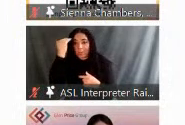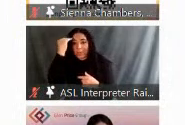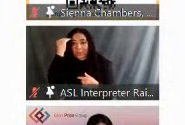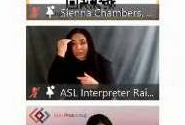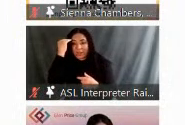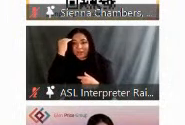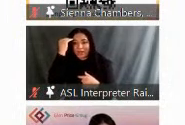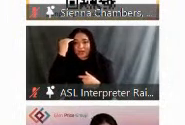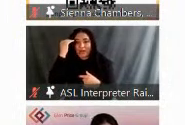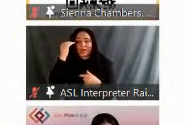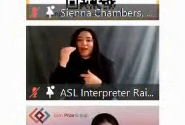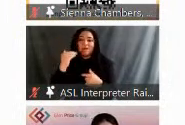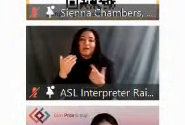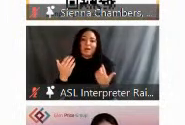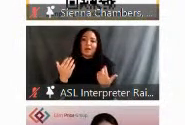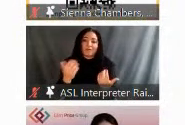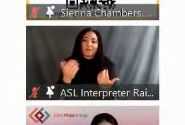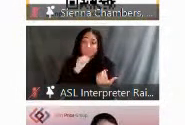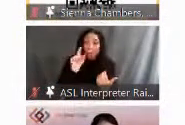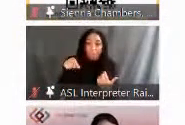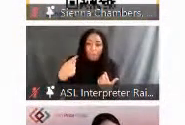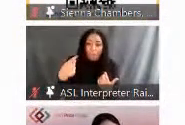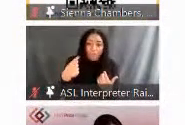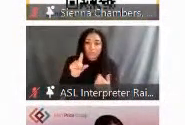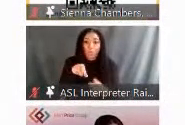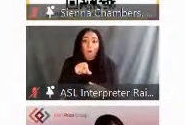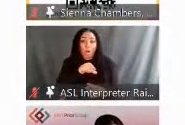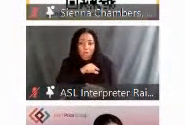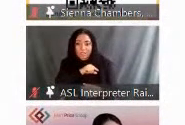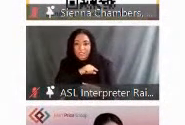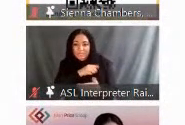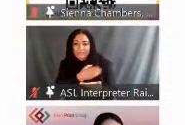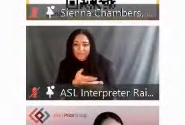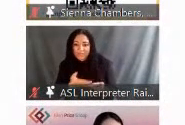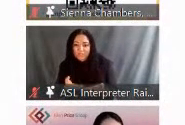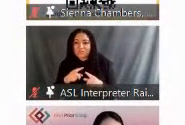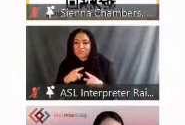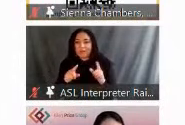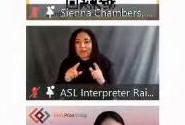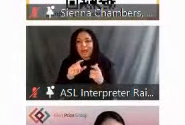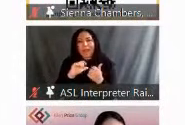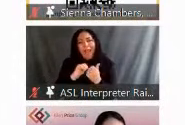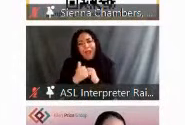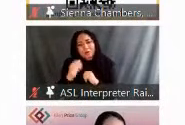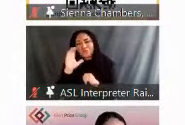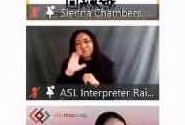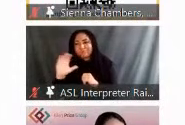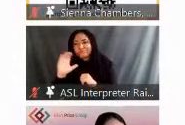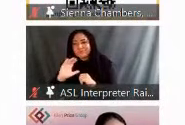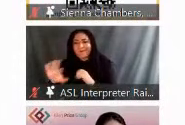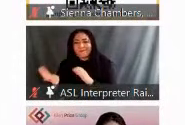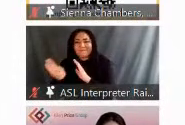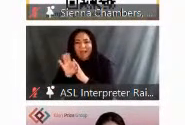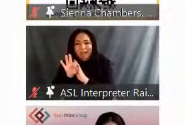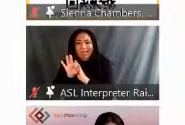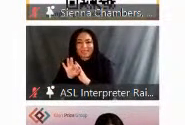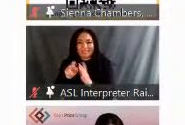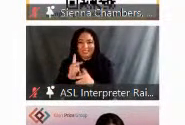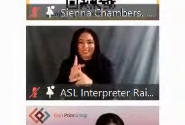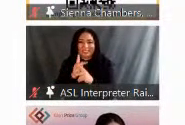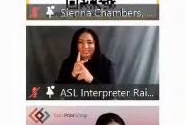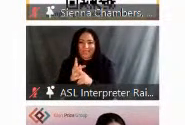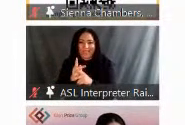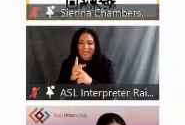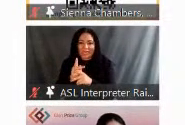of not only quality factors, but also how to locate these different caregiving contexts. And I want to just